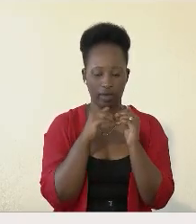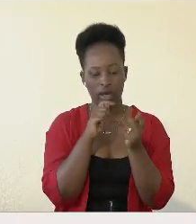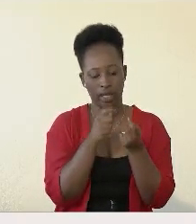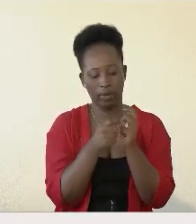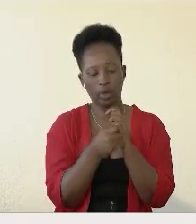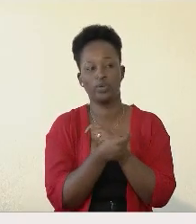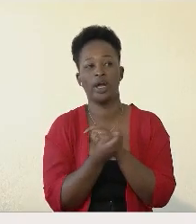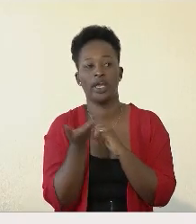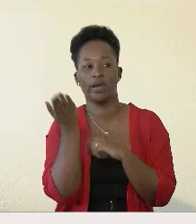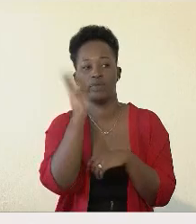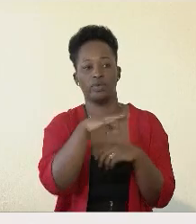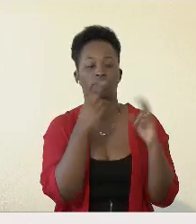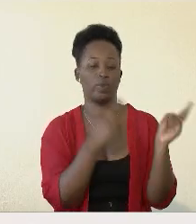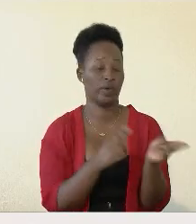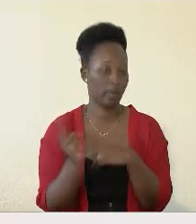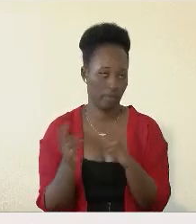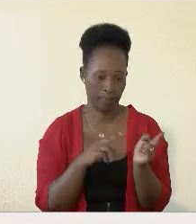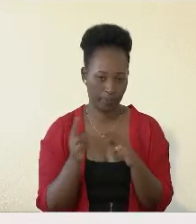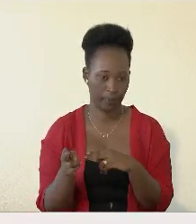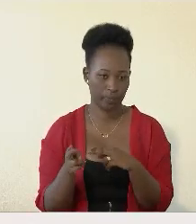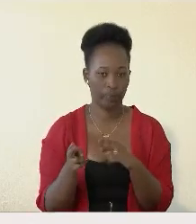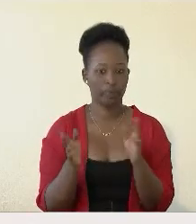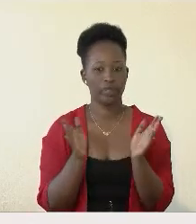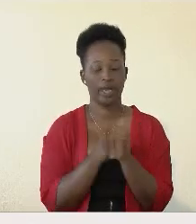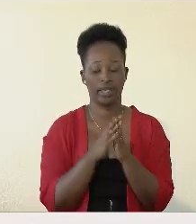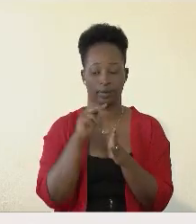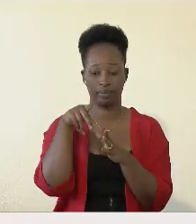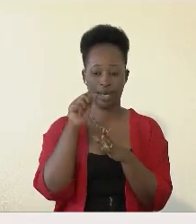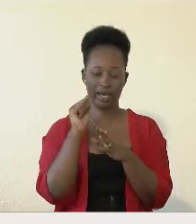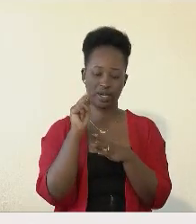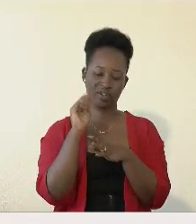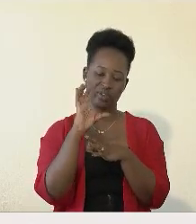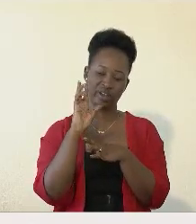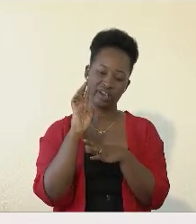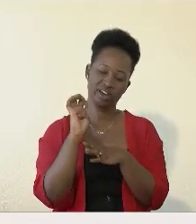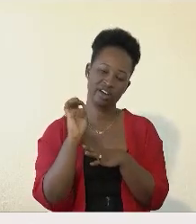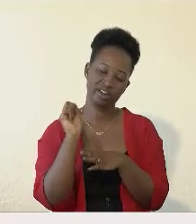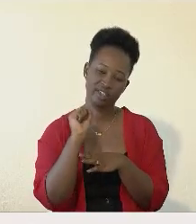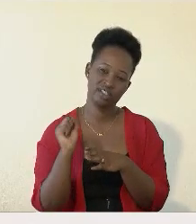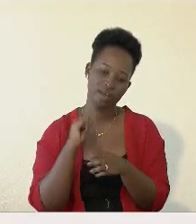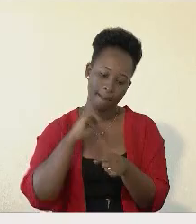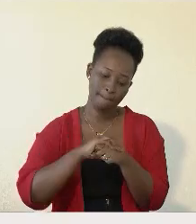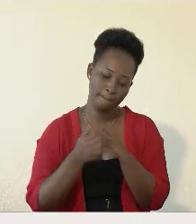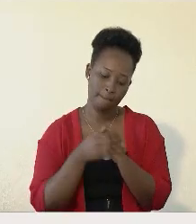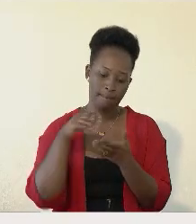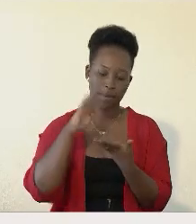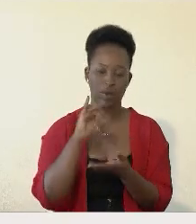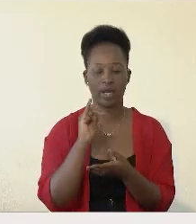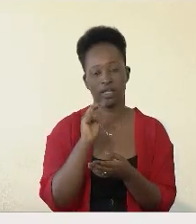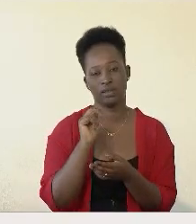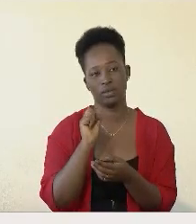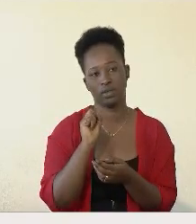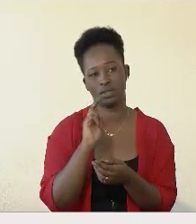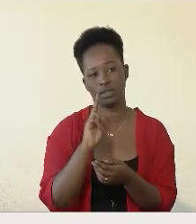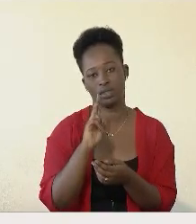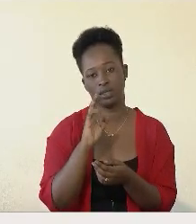will be detected by the pancreas. And the pancreas will be able to produce more insulin hormone are going to be released into